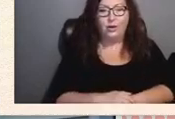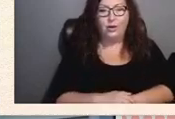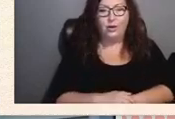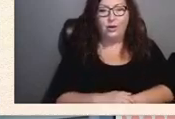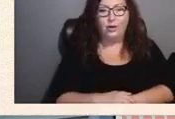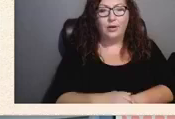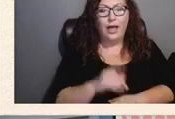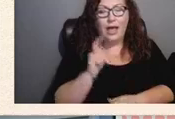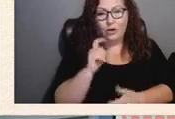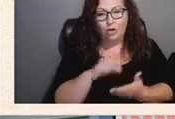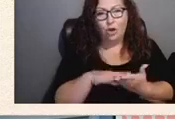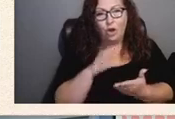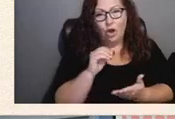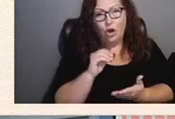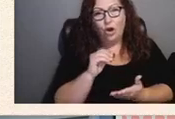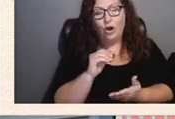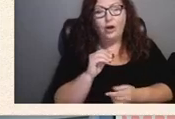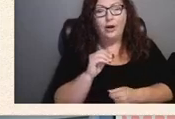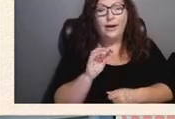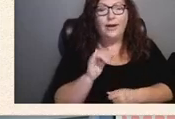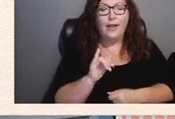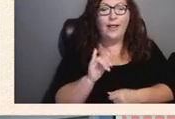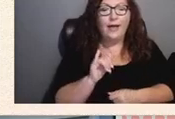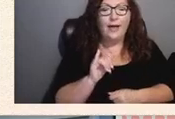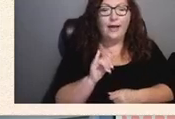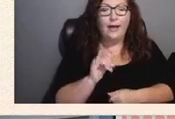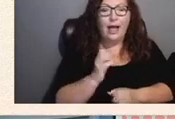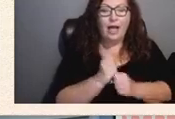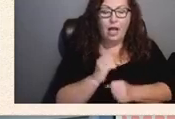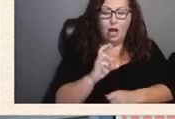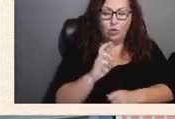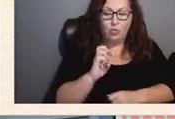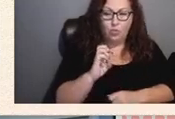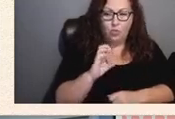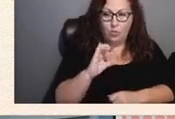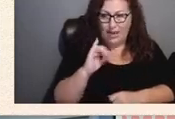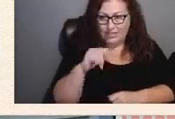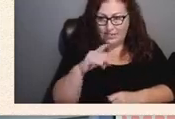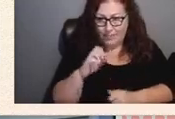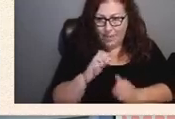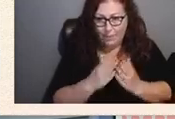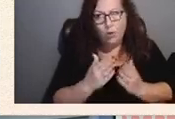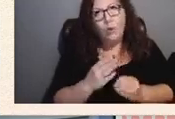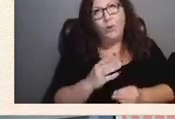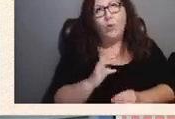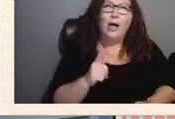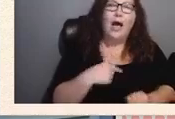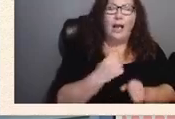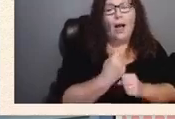learn. I got recipe books, and I got one recipe book.